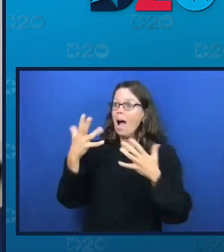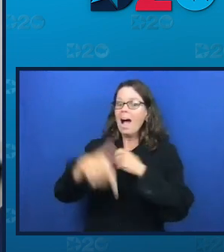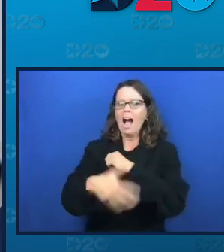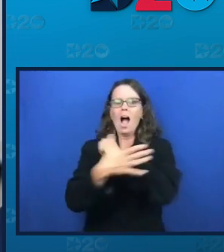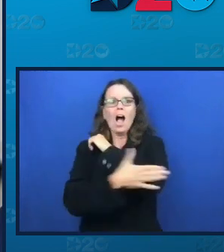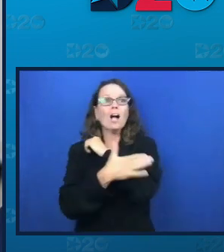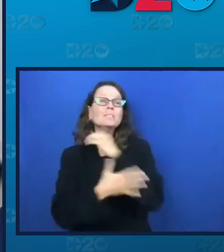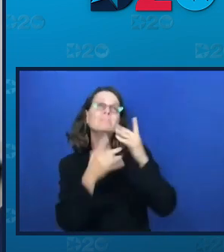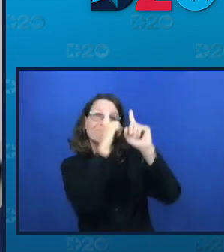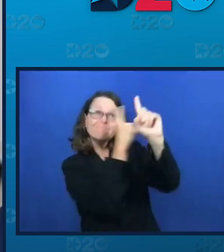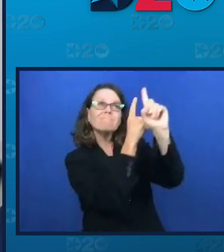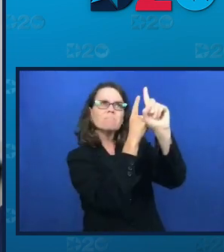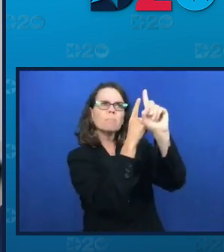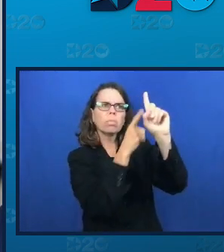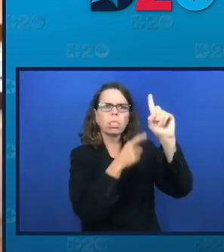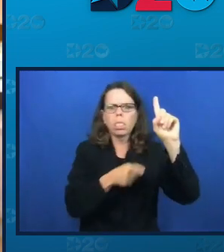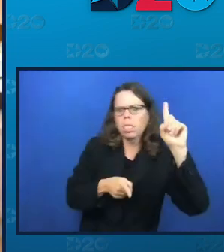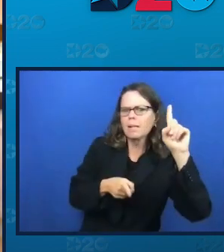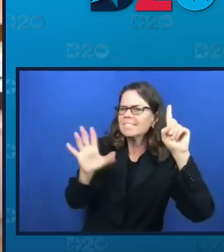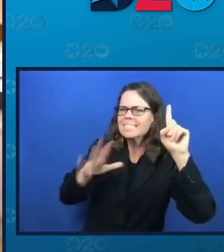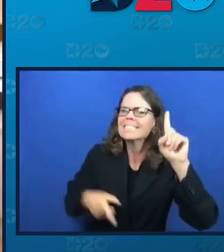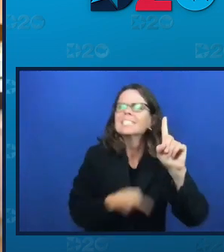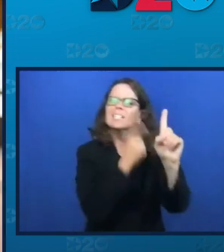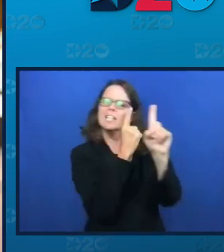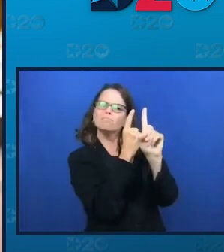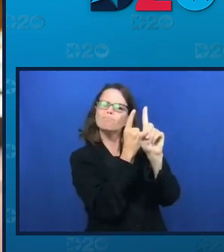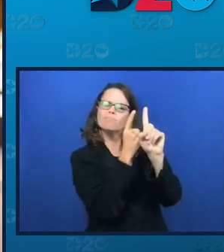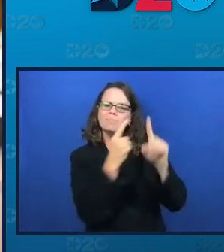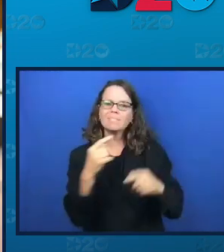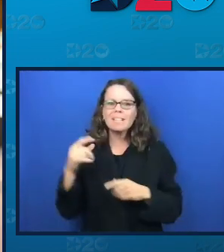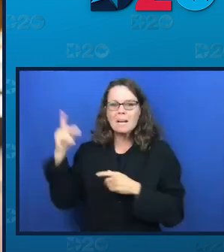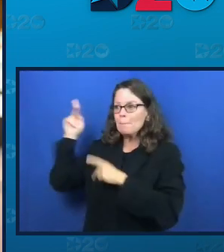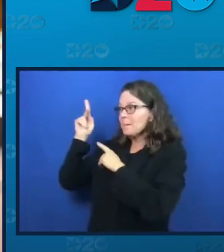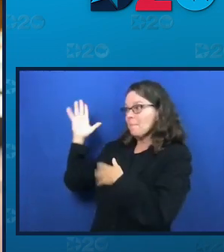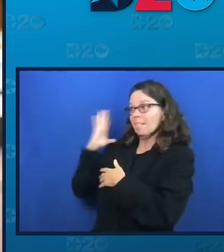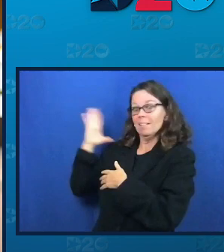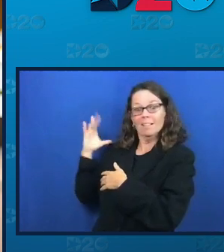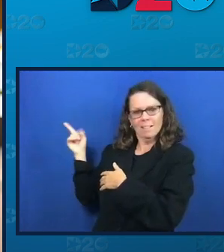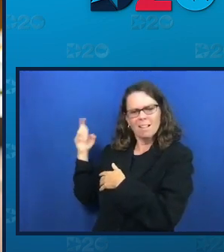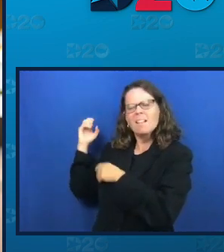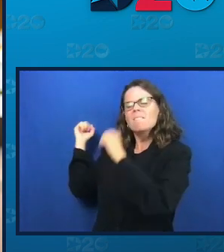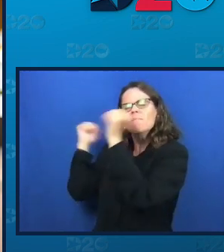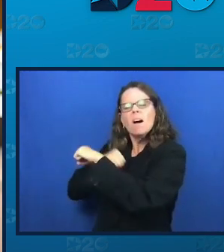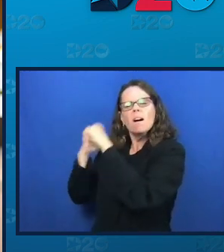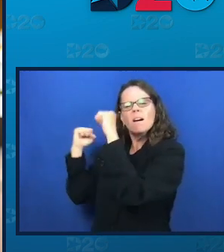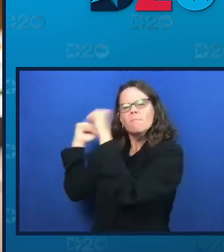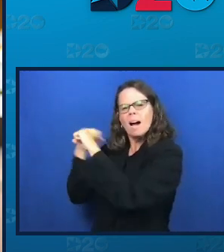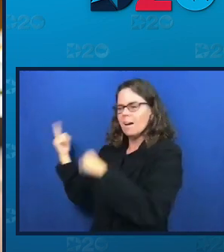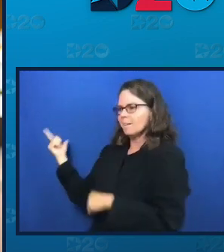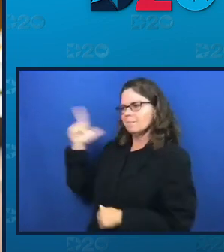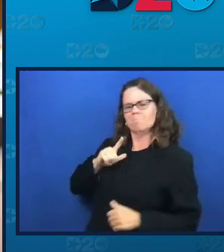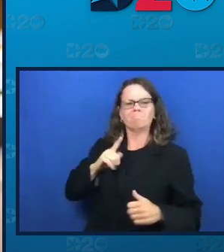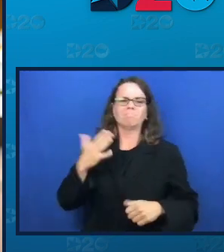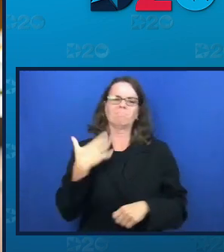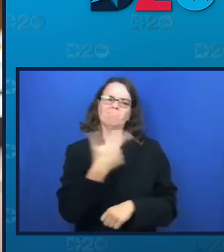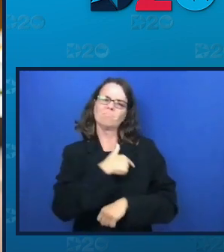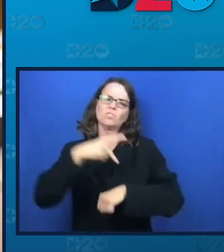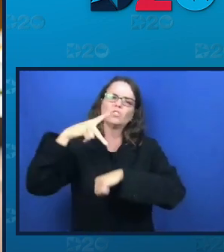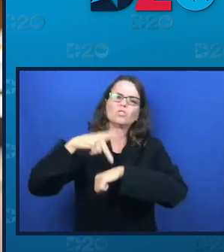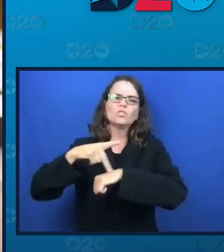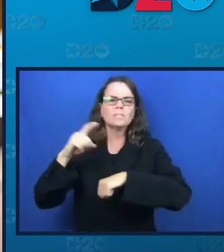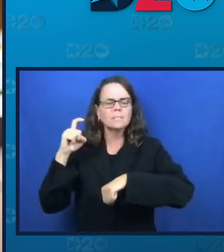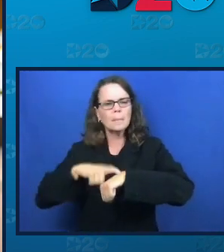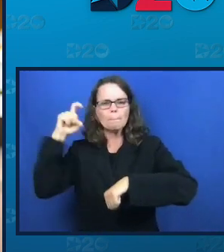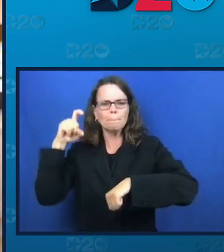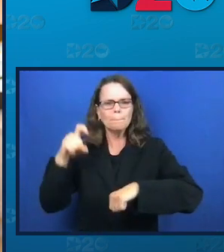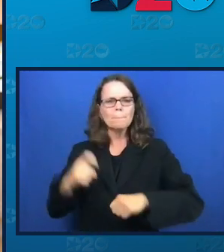to fight for what they believe in, and it's just our turn now. I was so proud when I saw the demonstrations that were going on